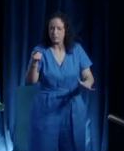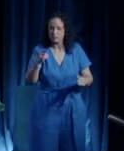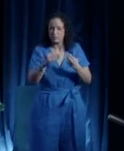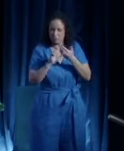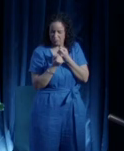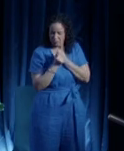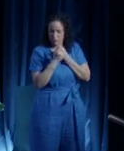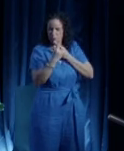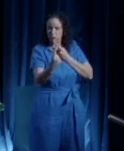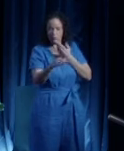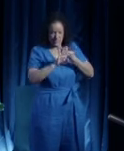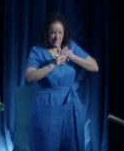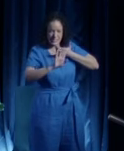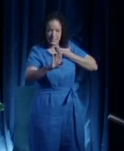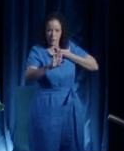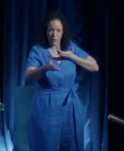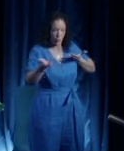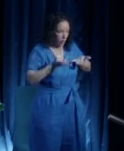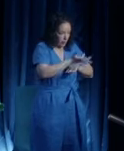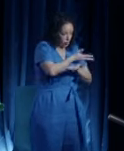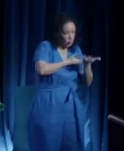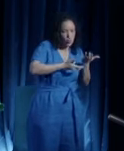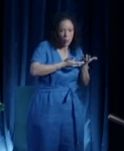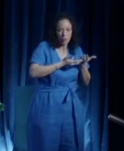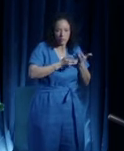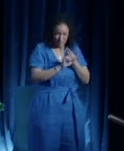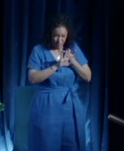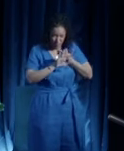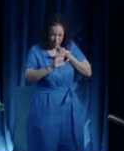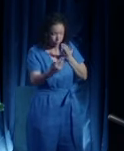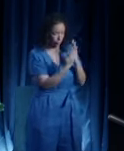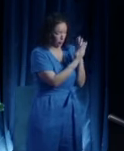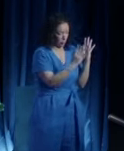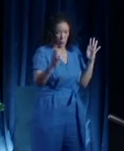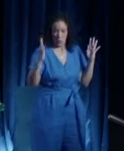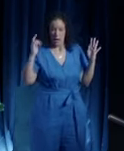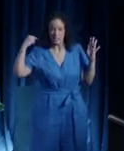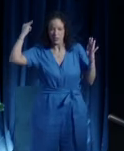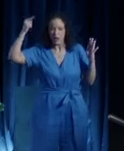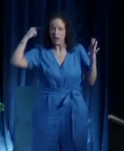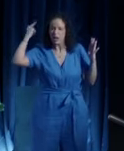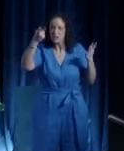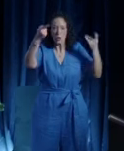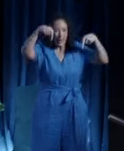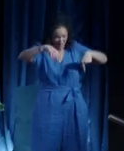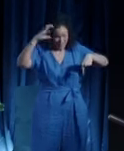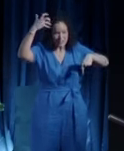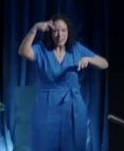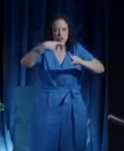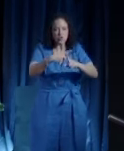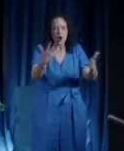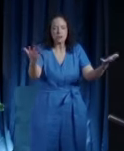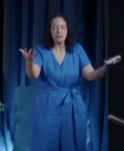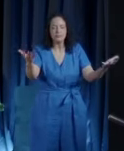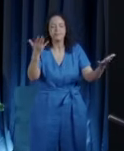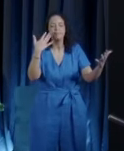of the lines of communication, outside of the walls of London. You're in King's Cross, of all places. So we